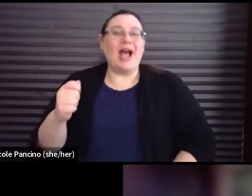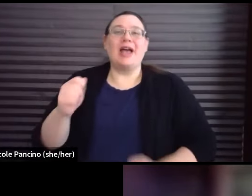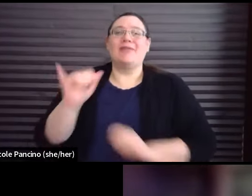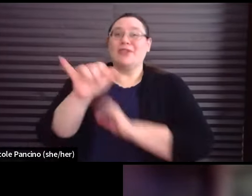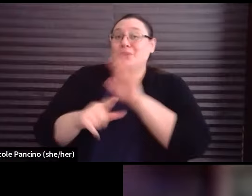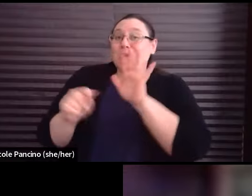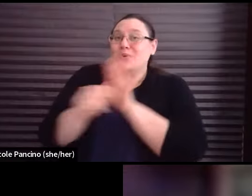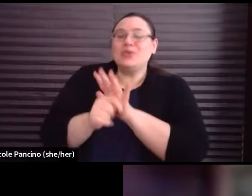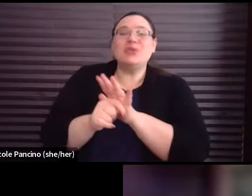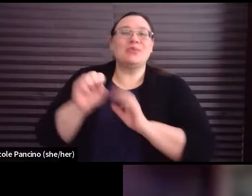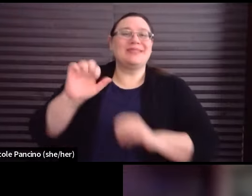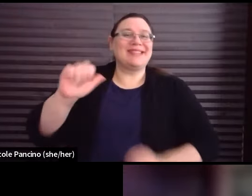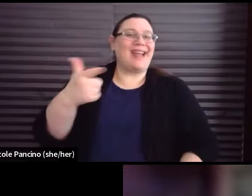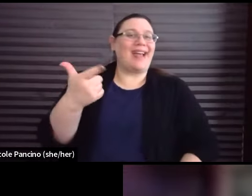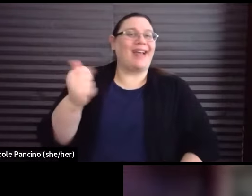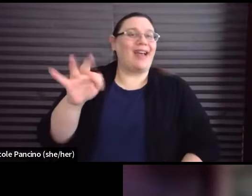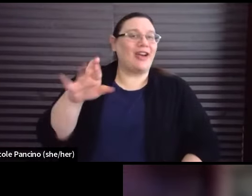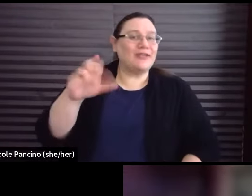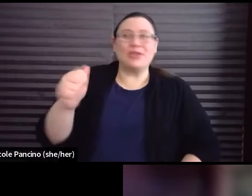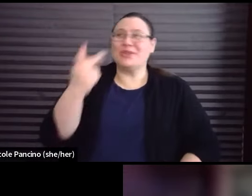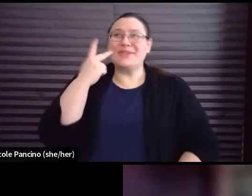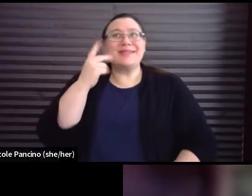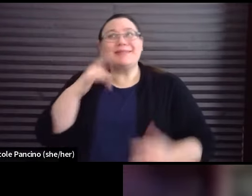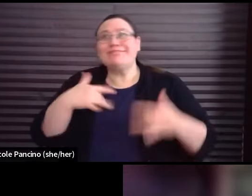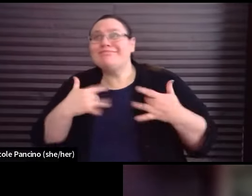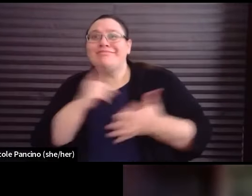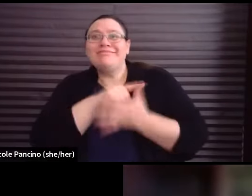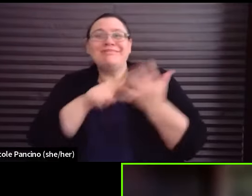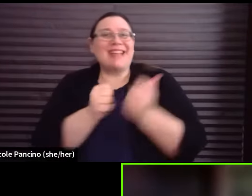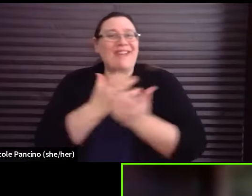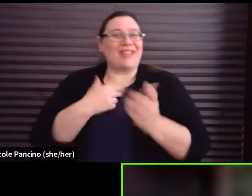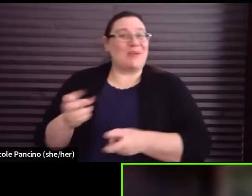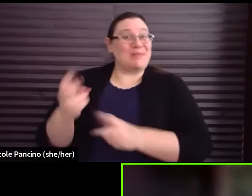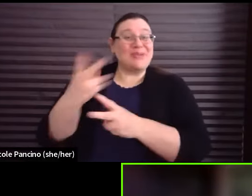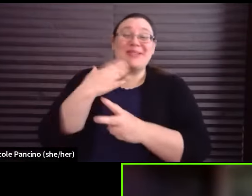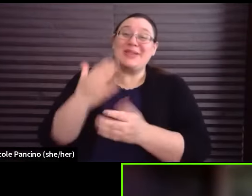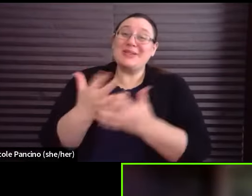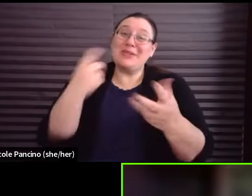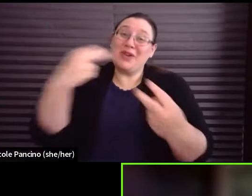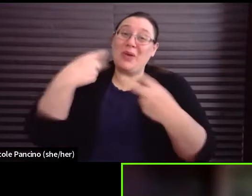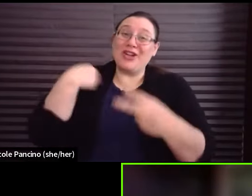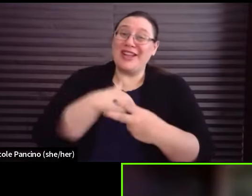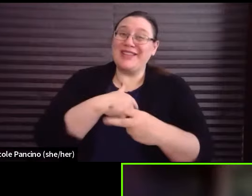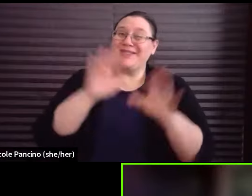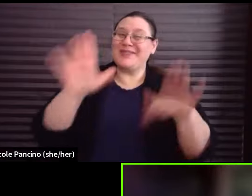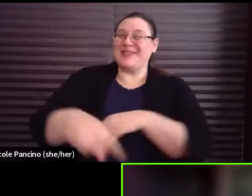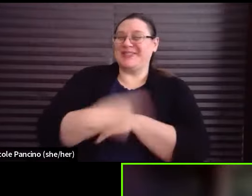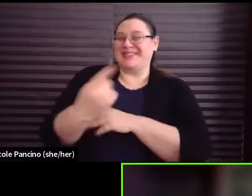wonderful content that we are posting. We thank you so much for tuning in. Have a wonderful day, everybody.